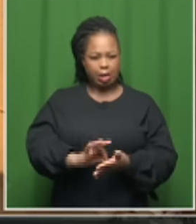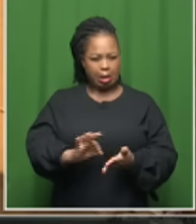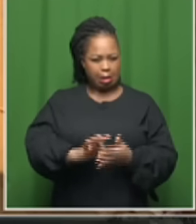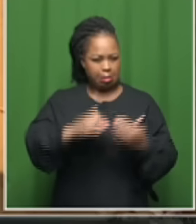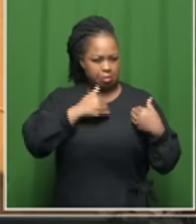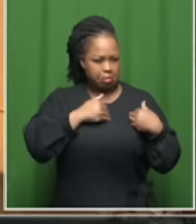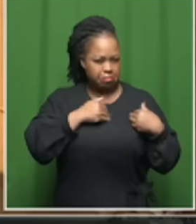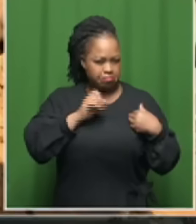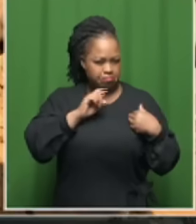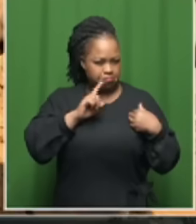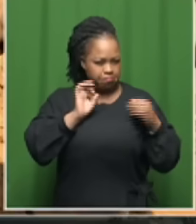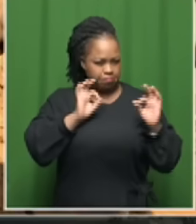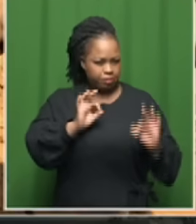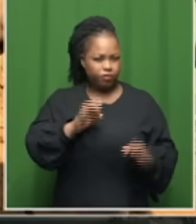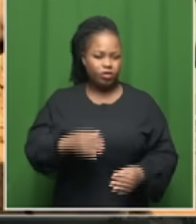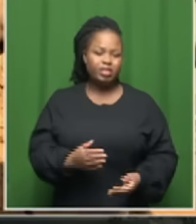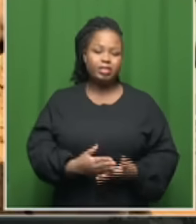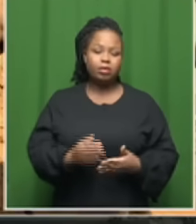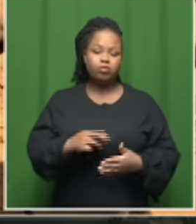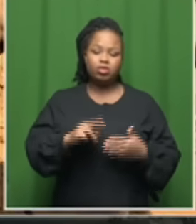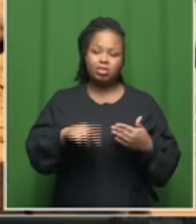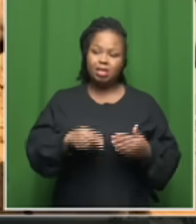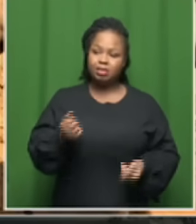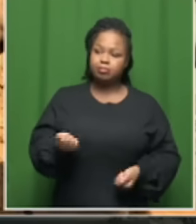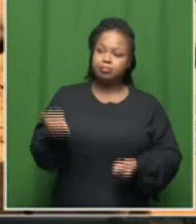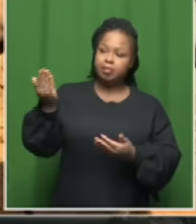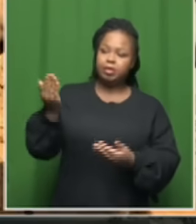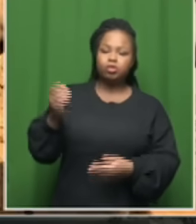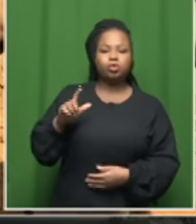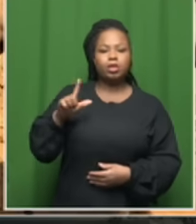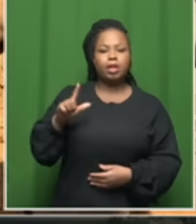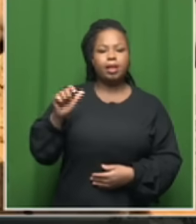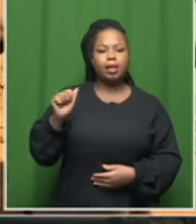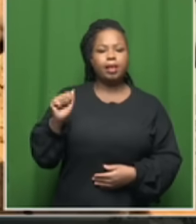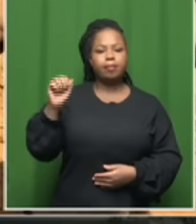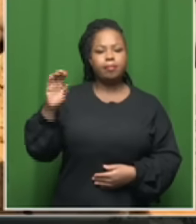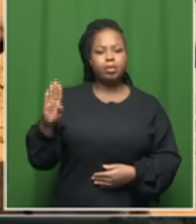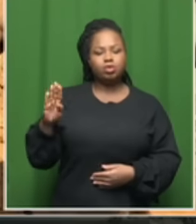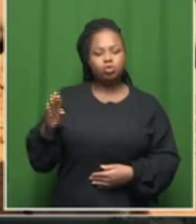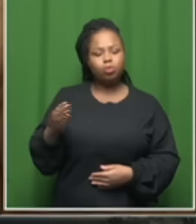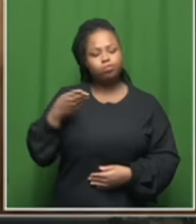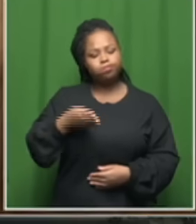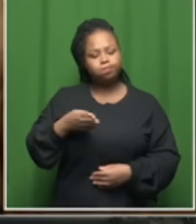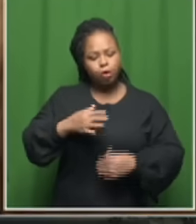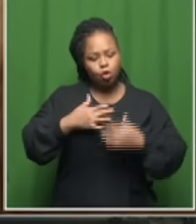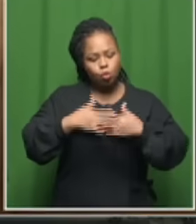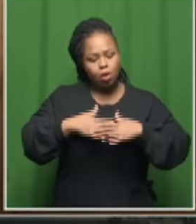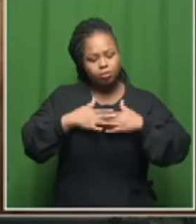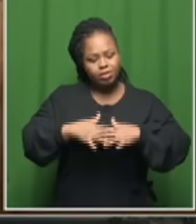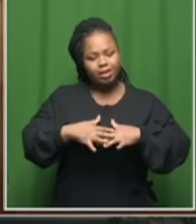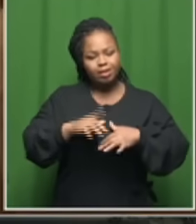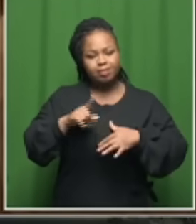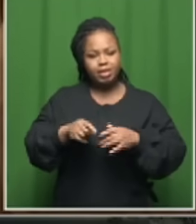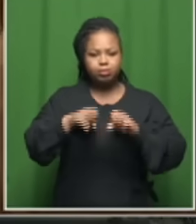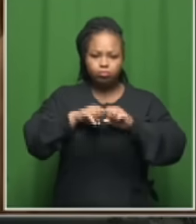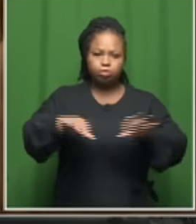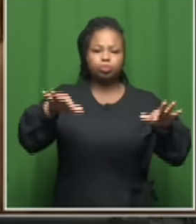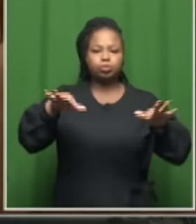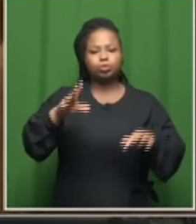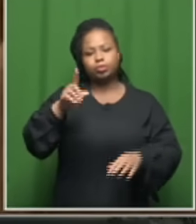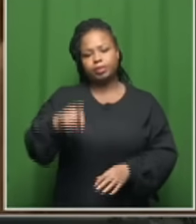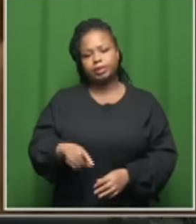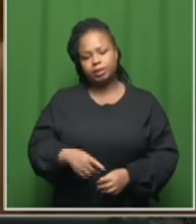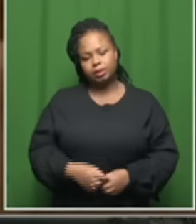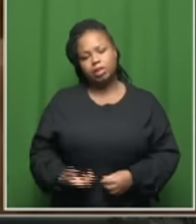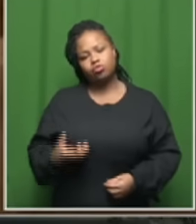to accredited laboratories are posted on their websites and other platforms. So there is a degree of comfort that the water